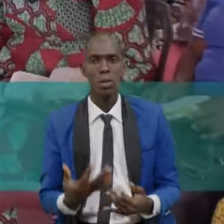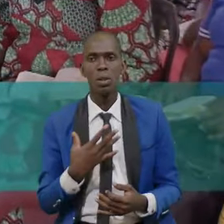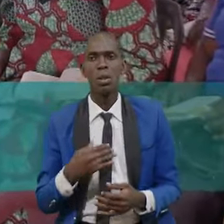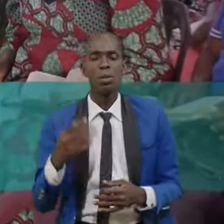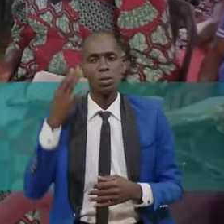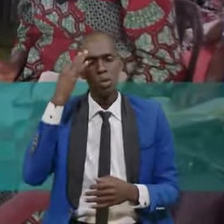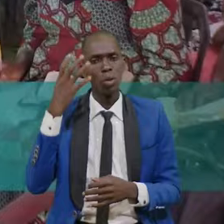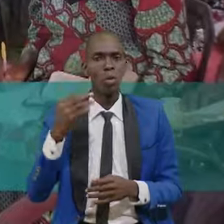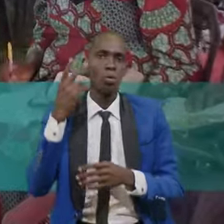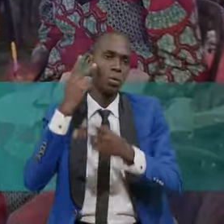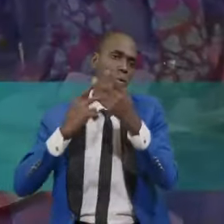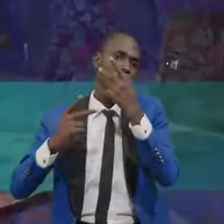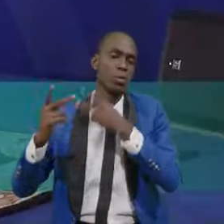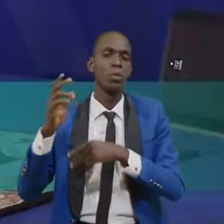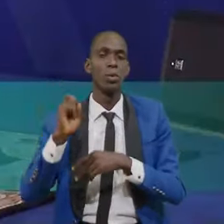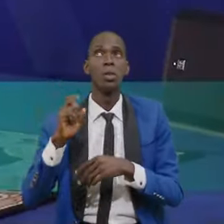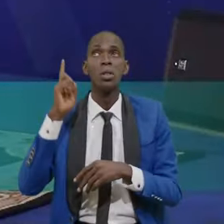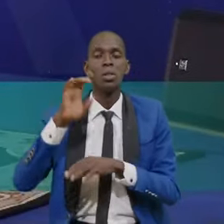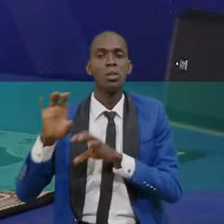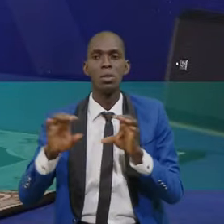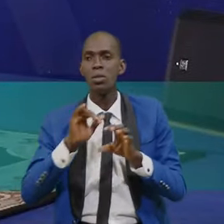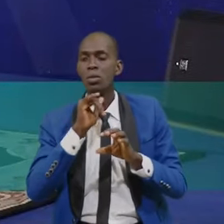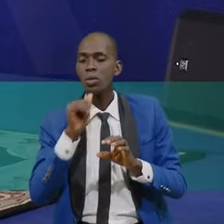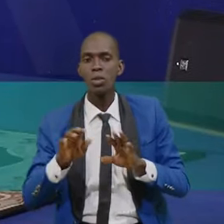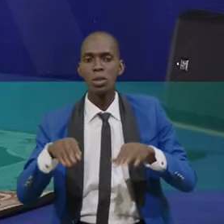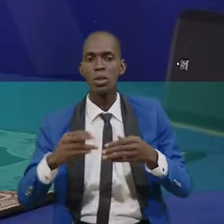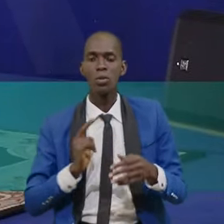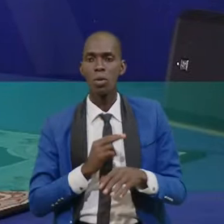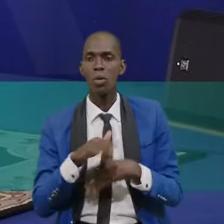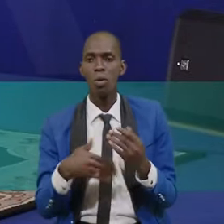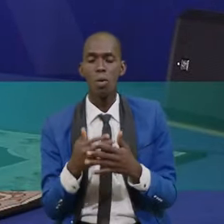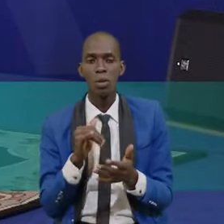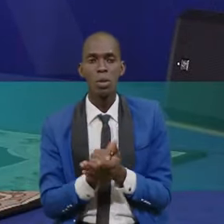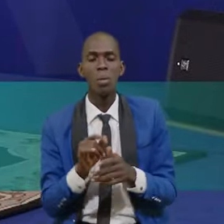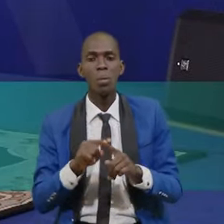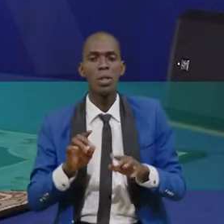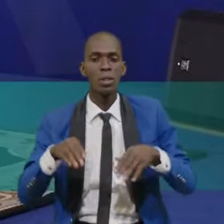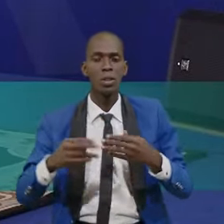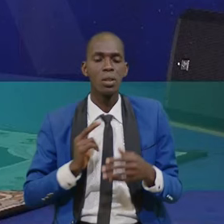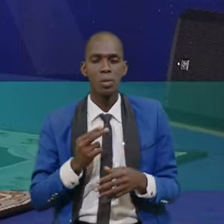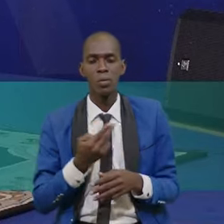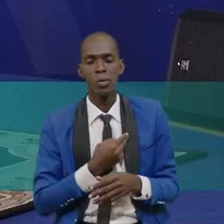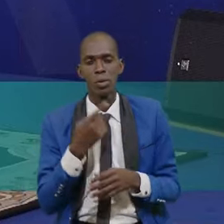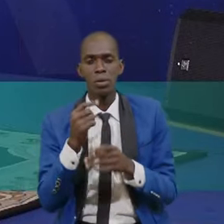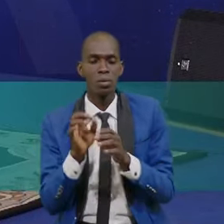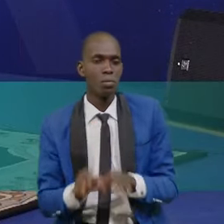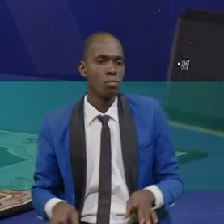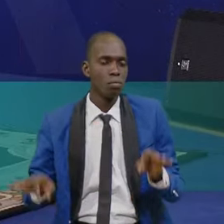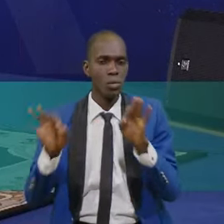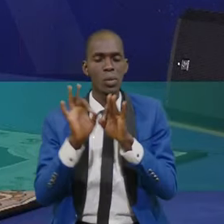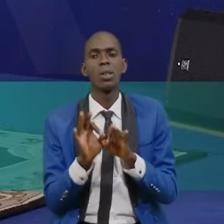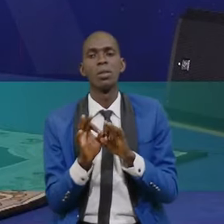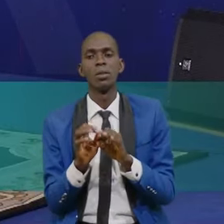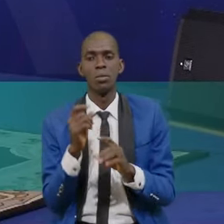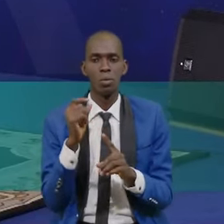But he didn't give all that knowledge. He gave us the essential message, and he gave us the essential mandate. Number